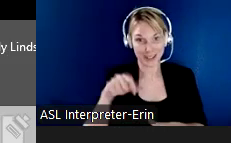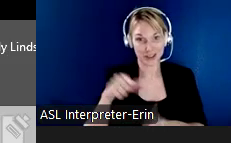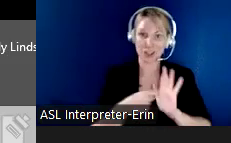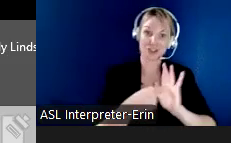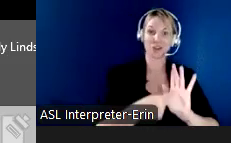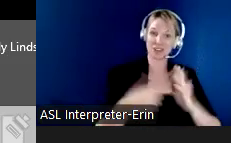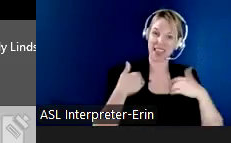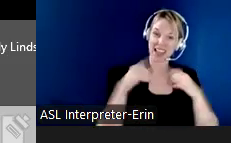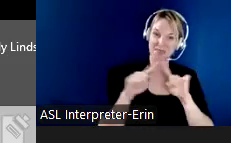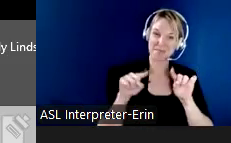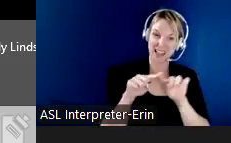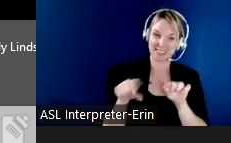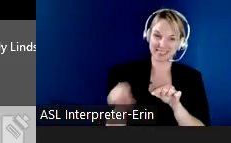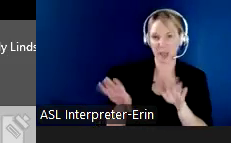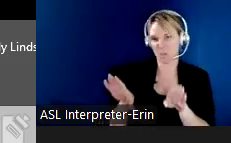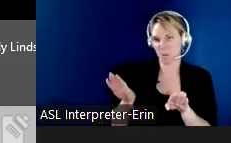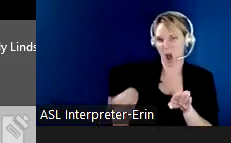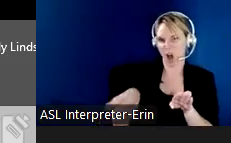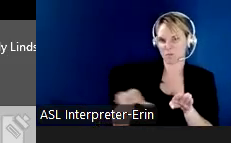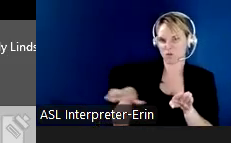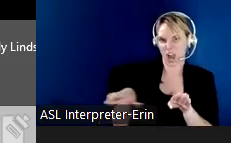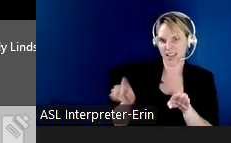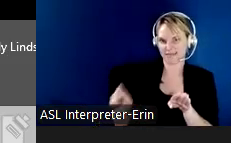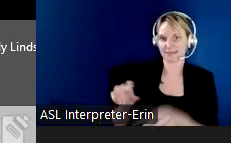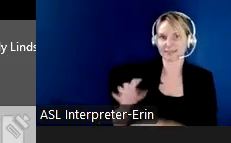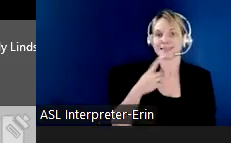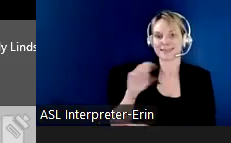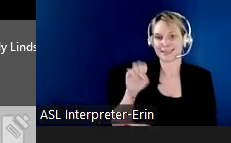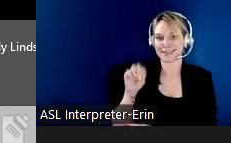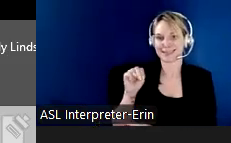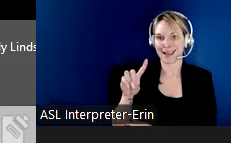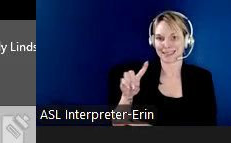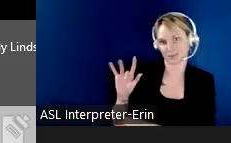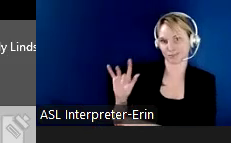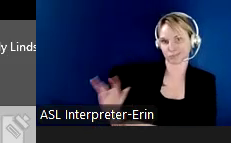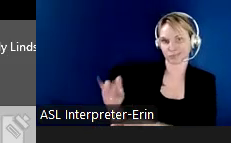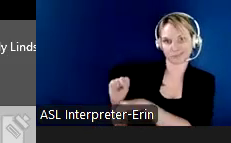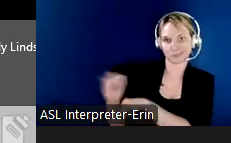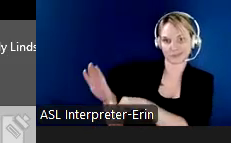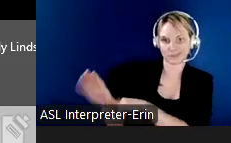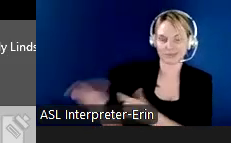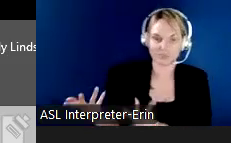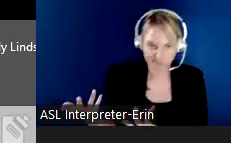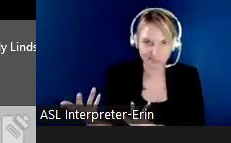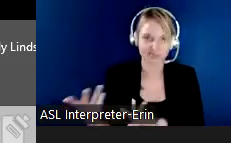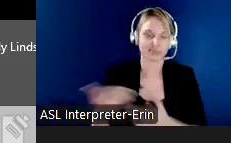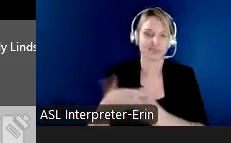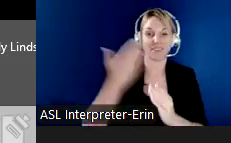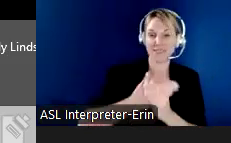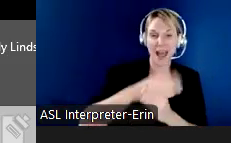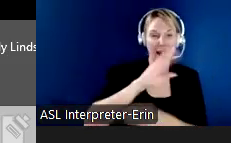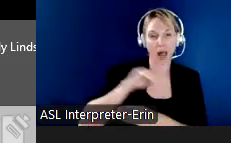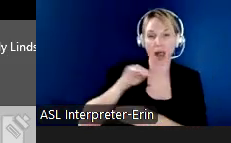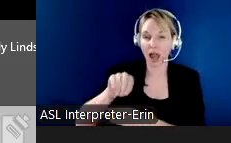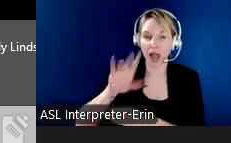button there that's at the bottom, towards the bottom right. It says send. You click on that. Once you have, again, everything filled out, you have your file dropped in that little